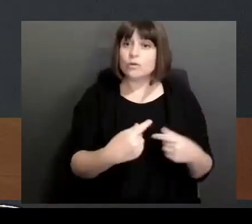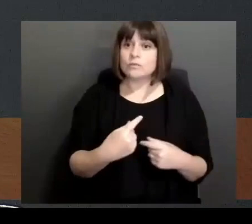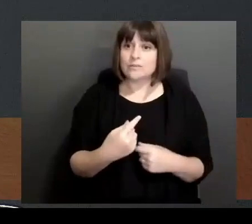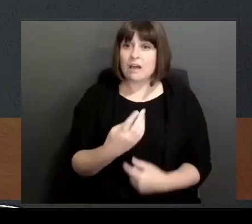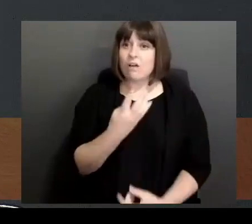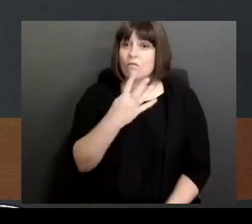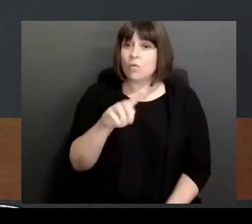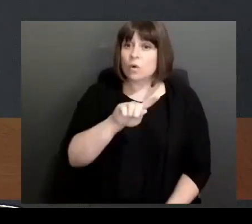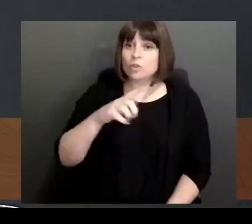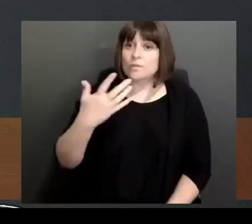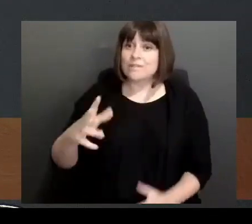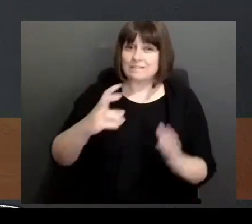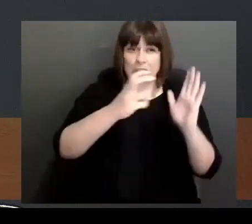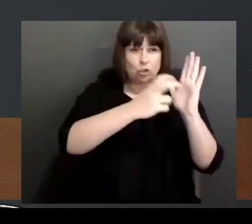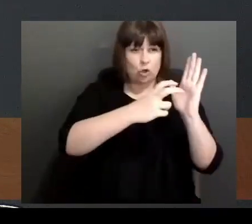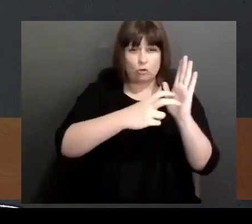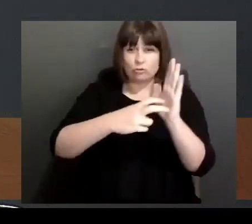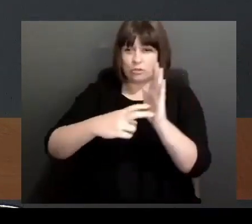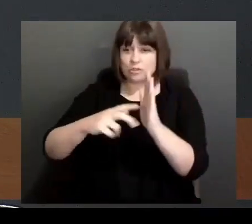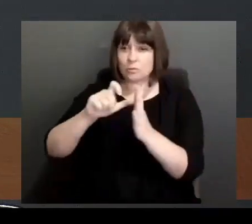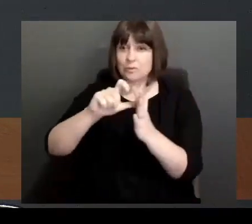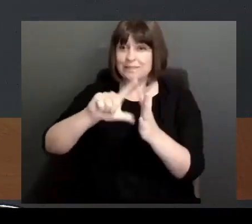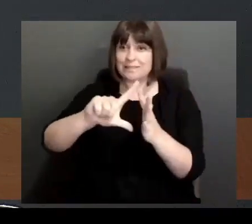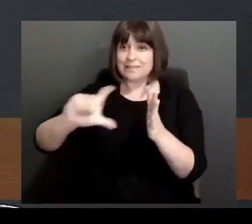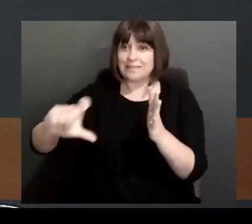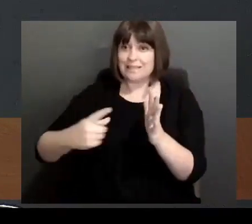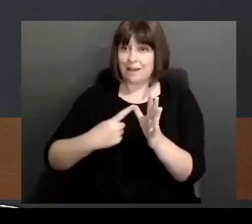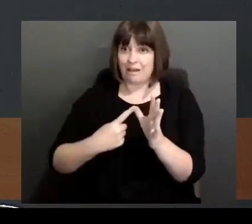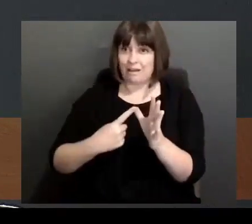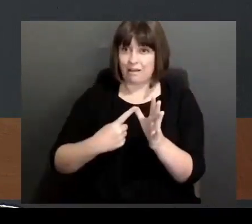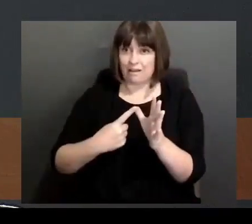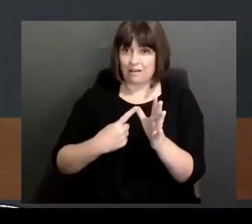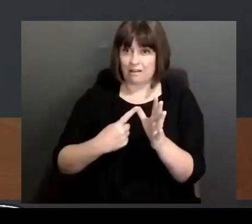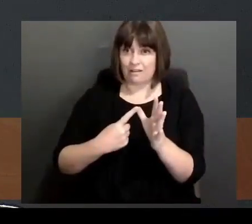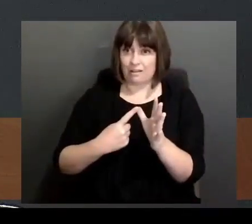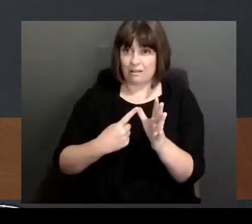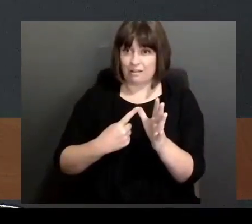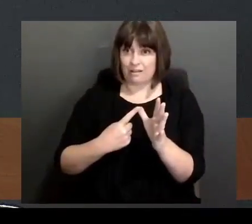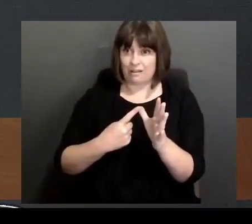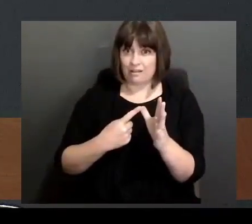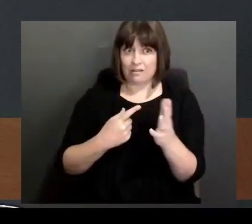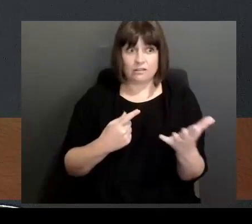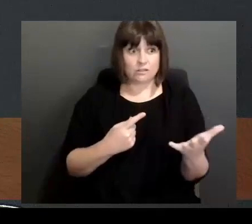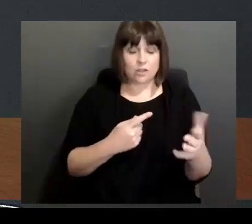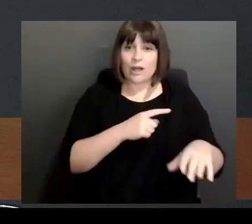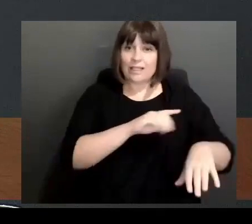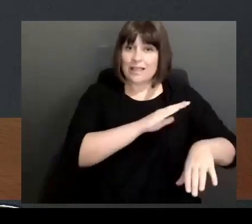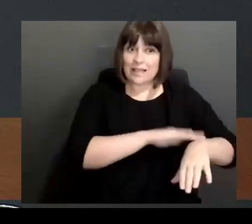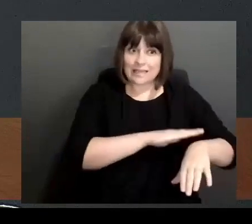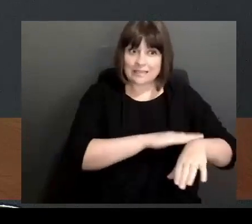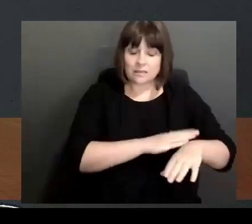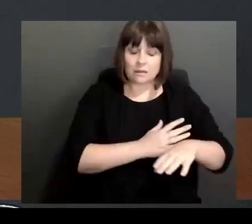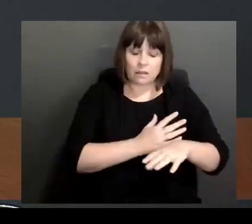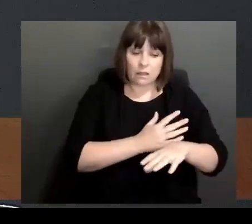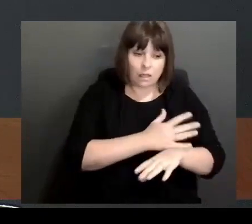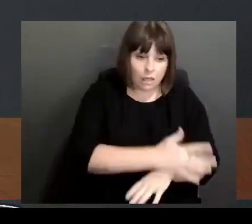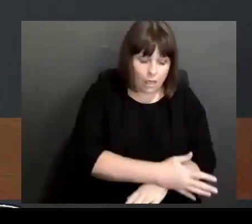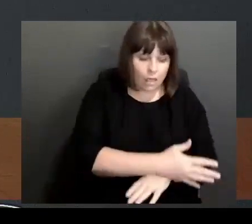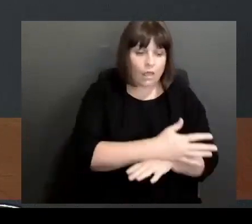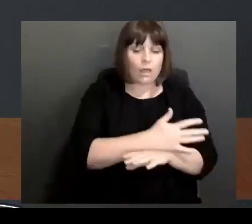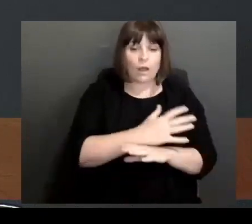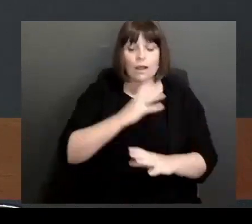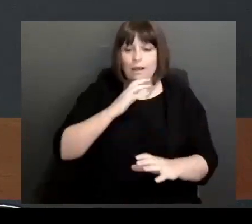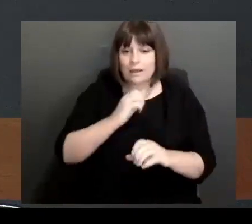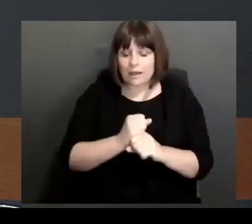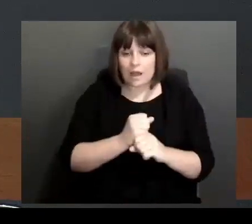50 contracts just with DECA alone. So they're spending a lot of time in responding to government reports and making